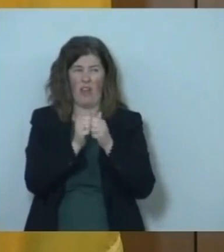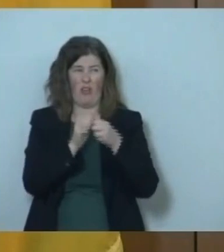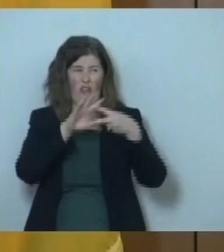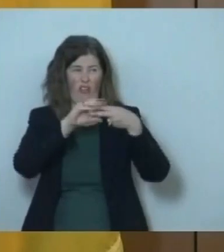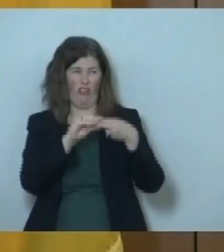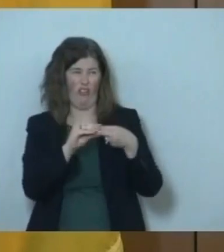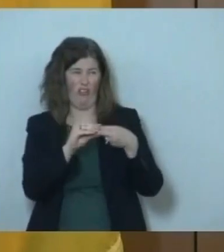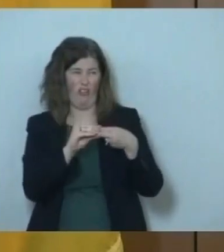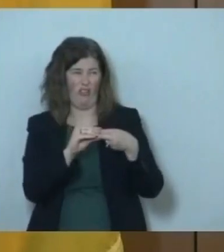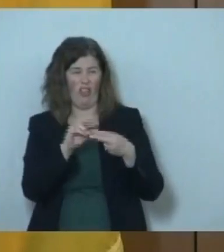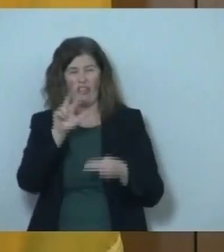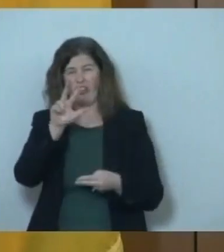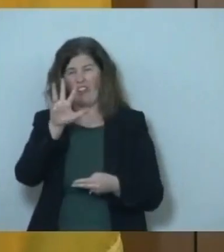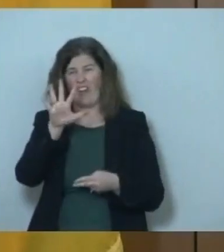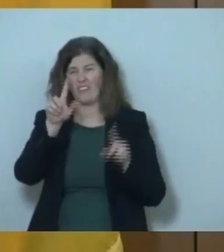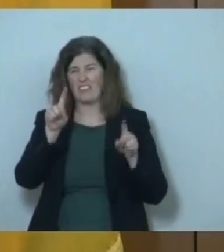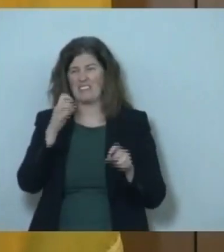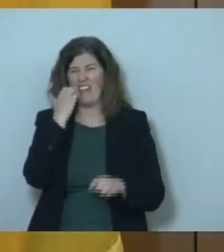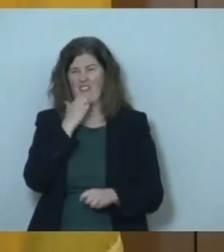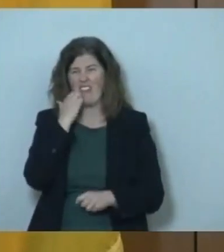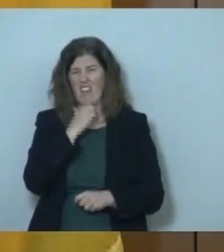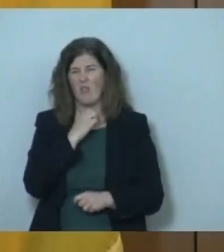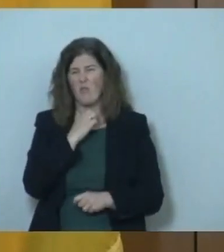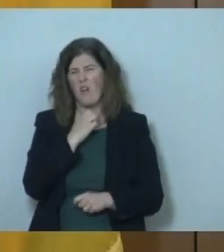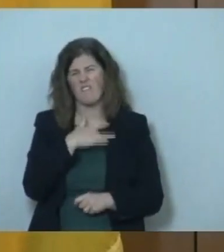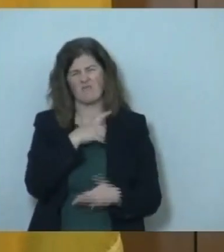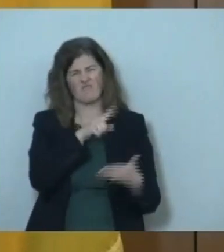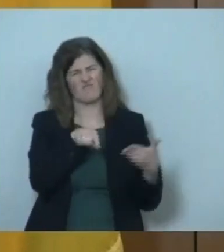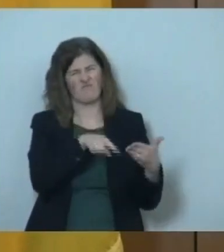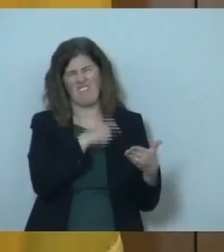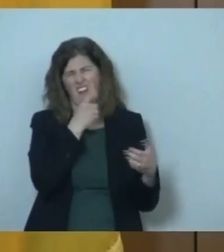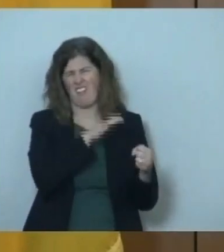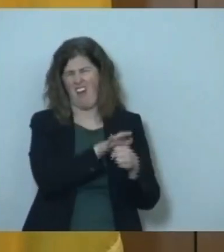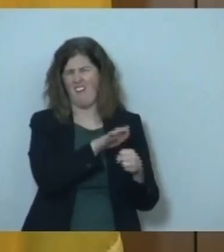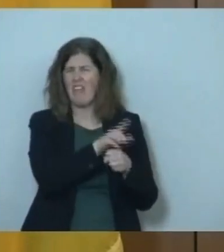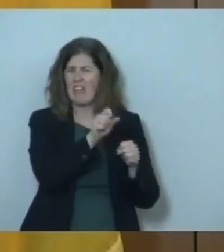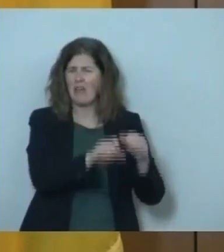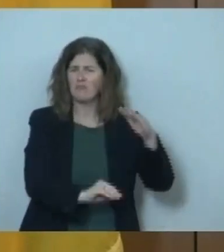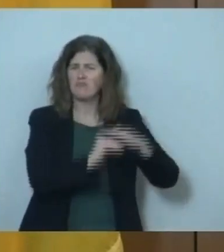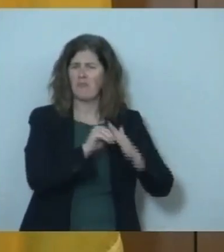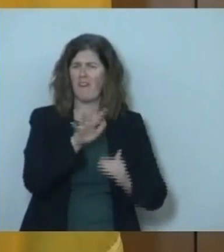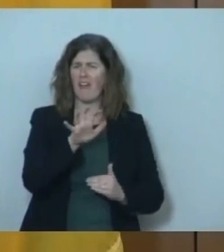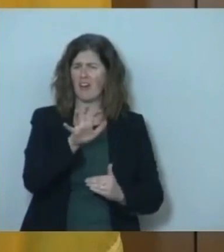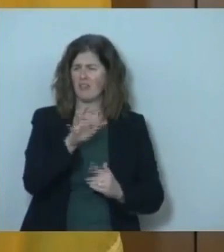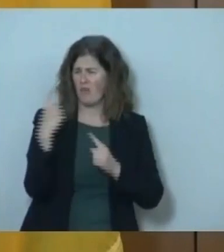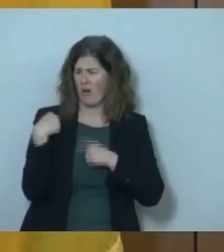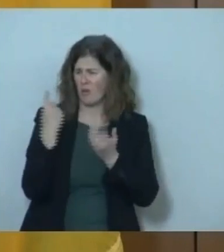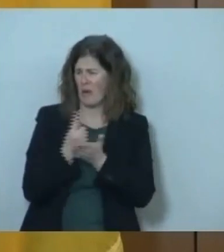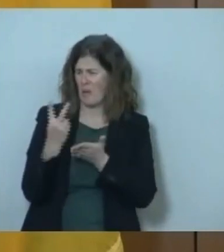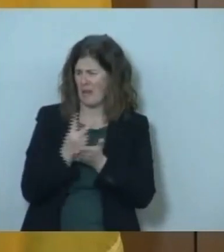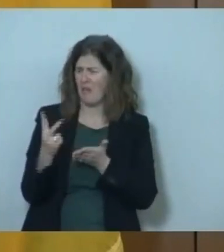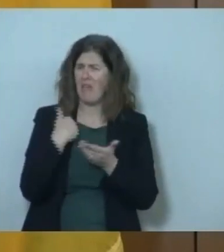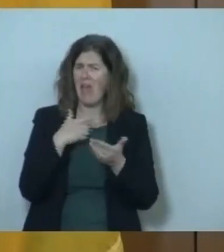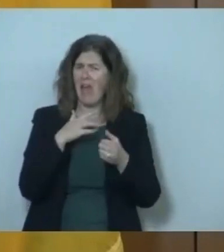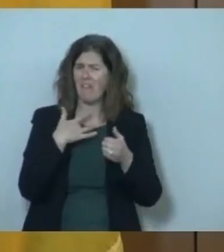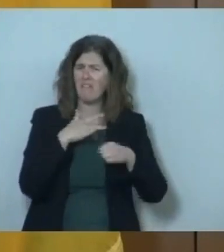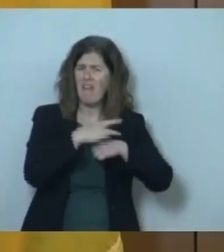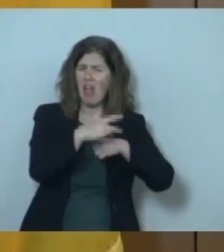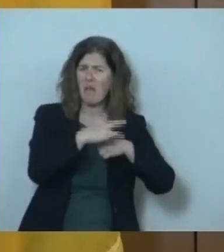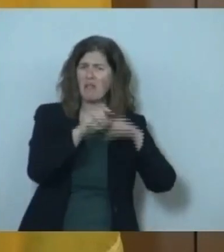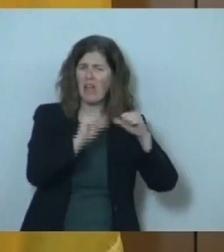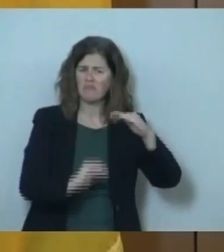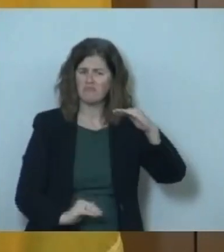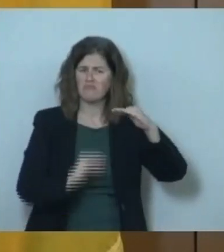collectively 35 tests a day. That's a criticism. They have for weeks had capacity to